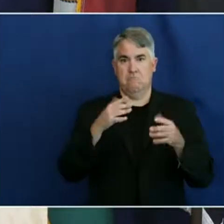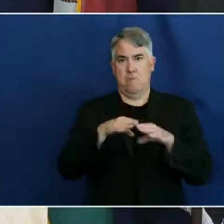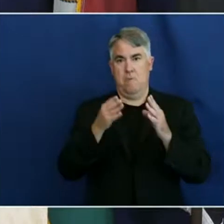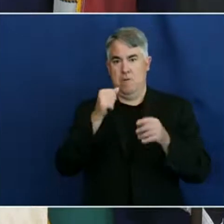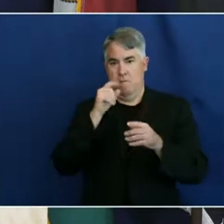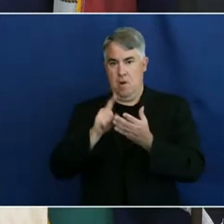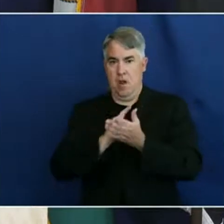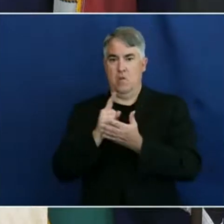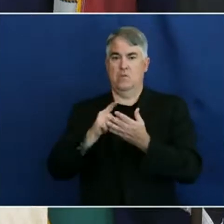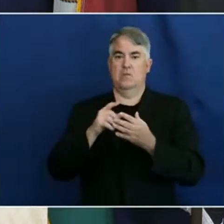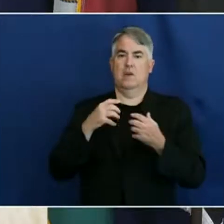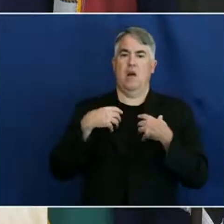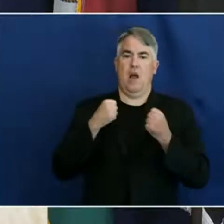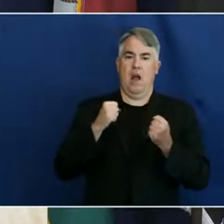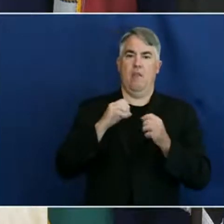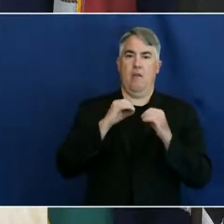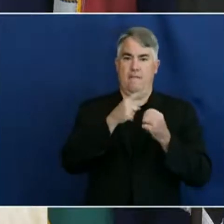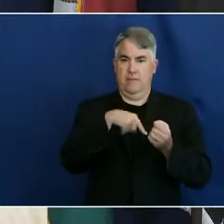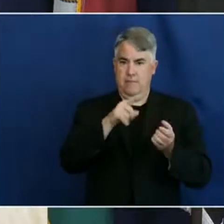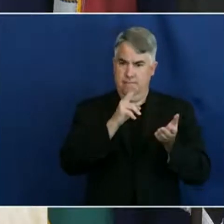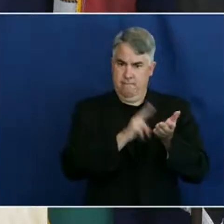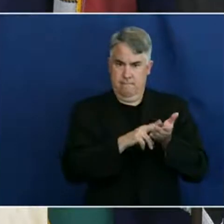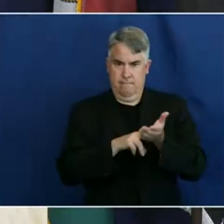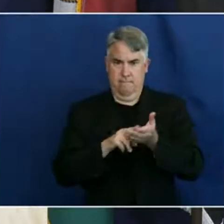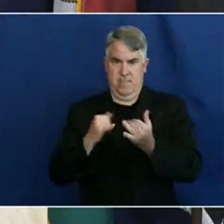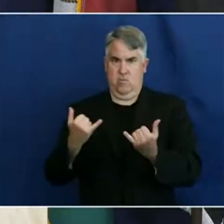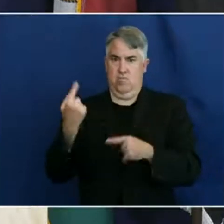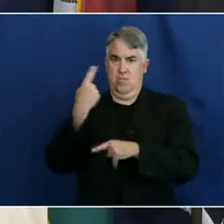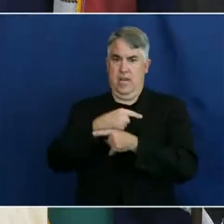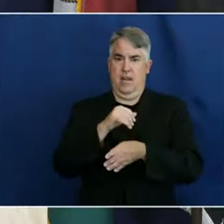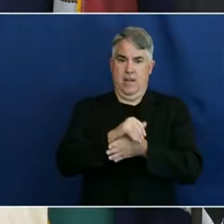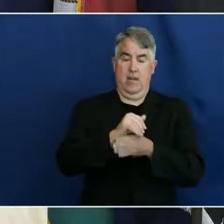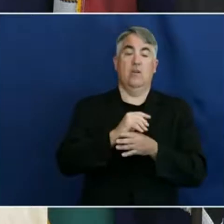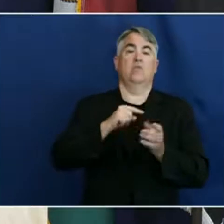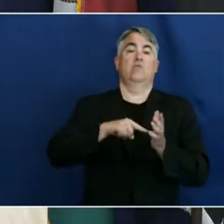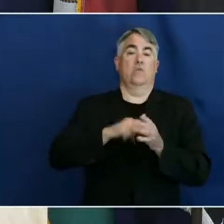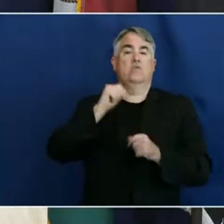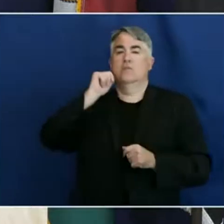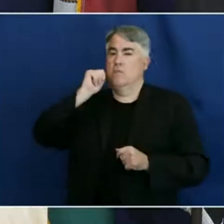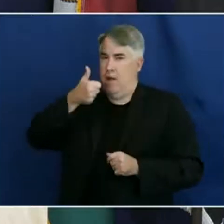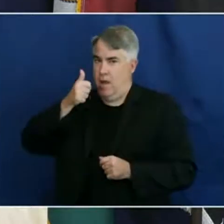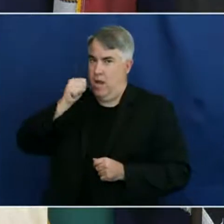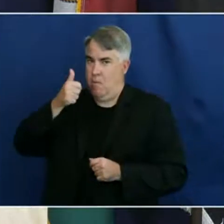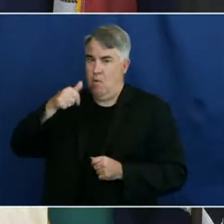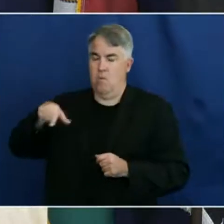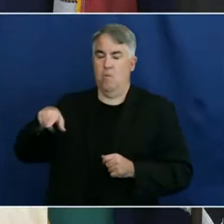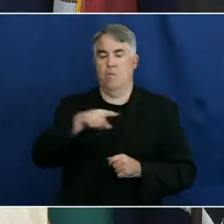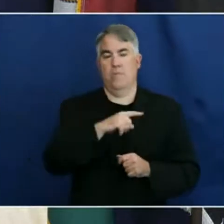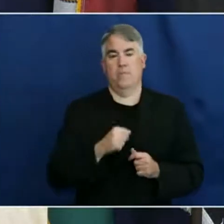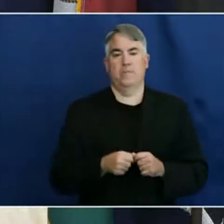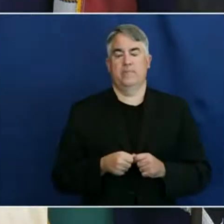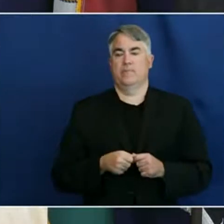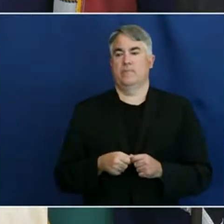health officer's order signed at the end of the day, being effective tomorrow. And that was the